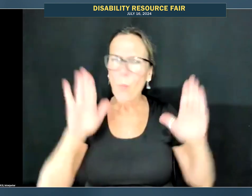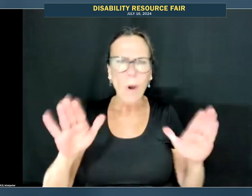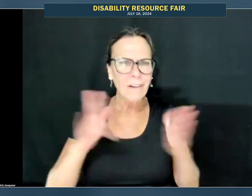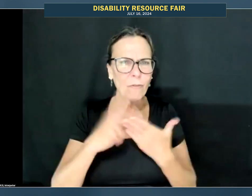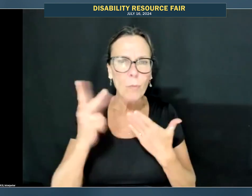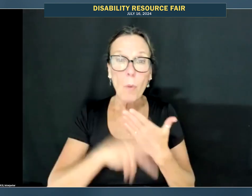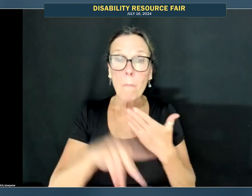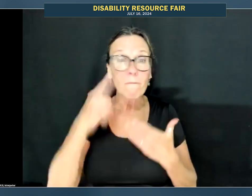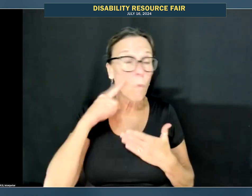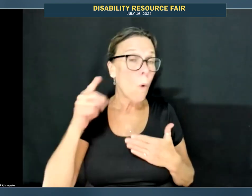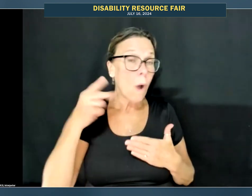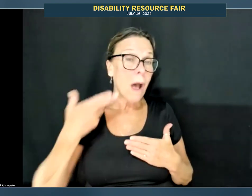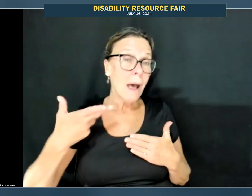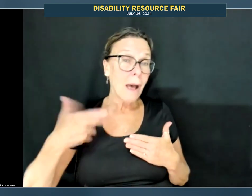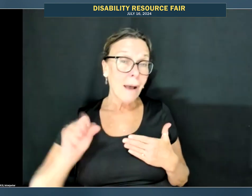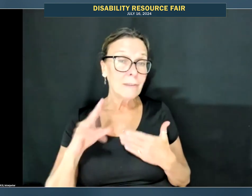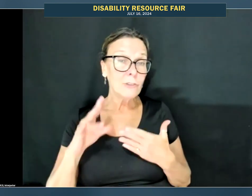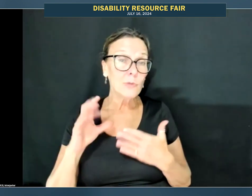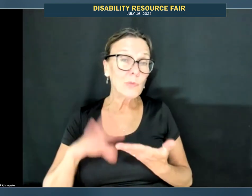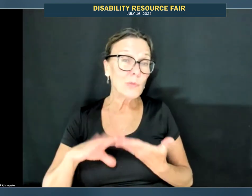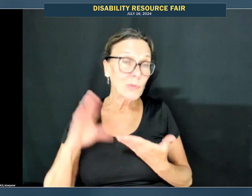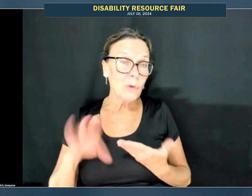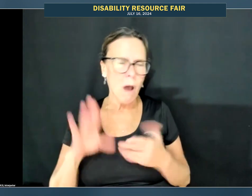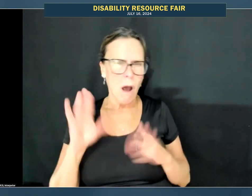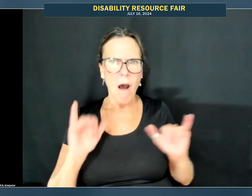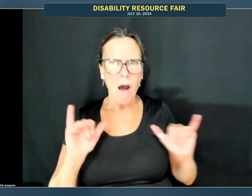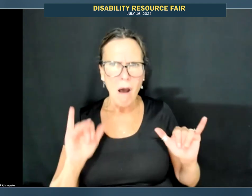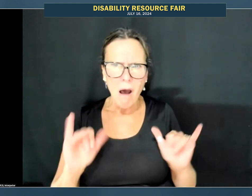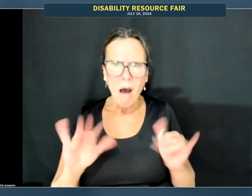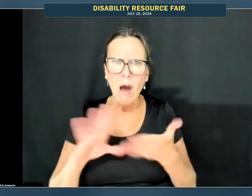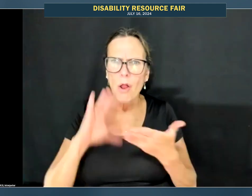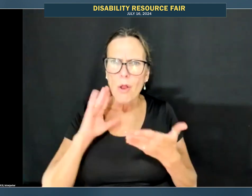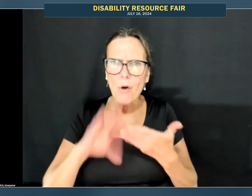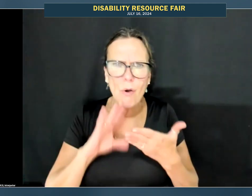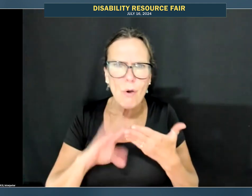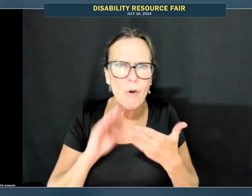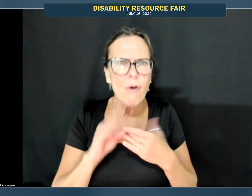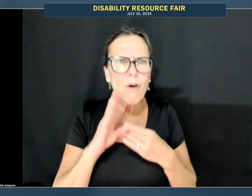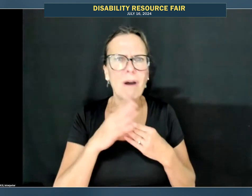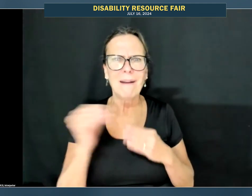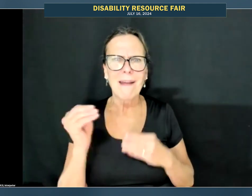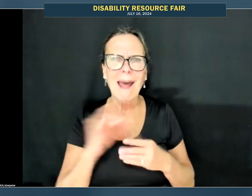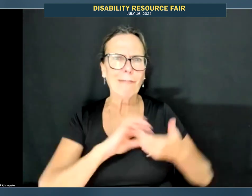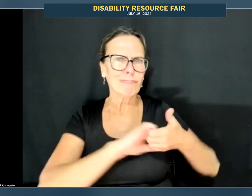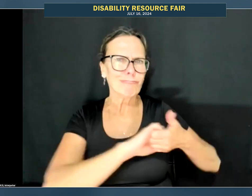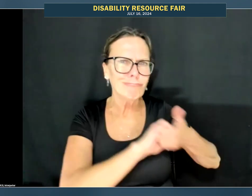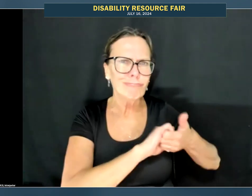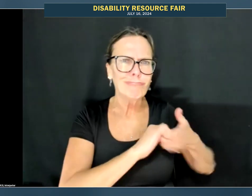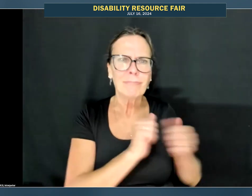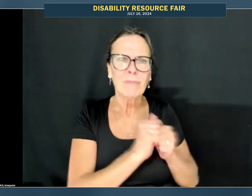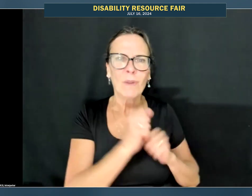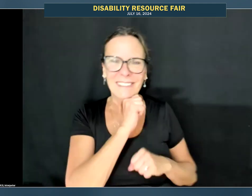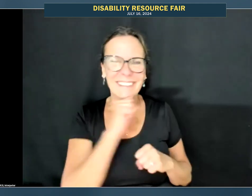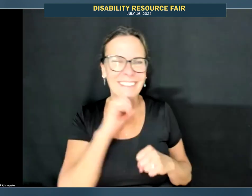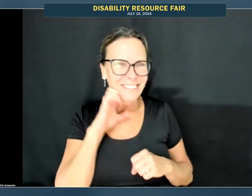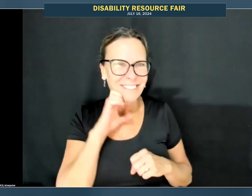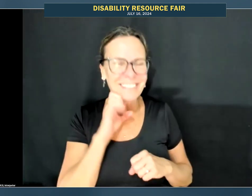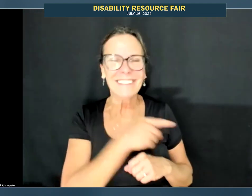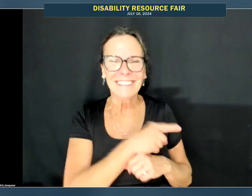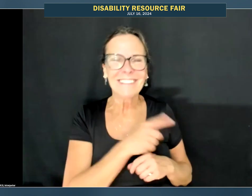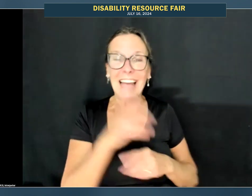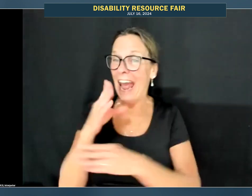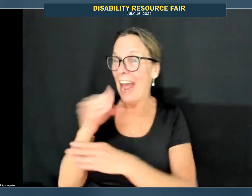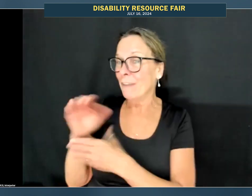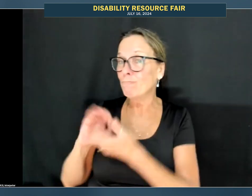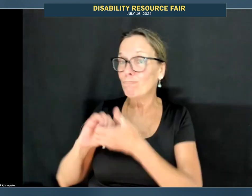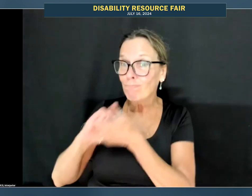students to get involved with, to work with the senior citizens on in that community and the business people. It went